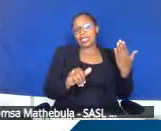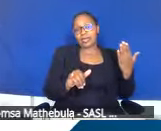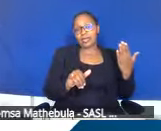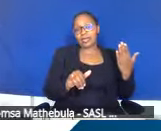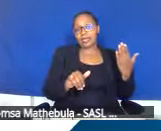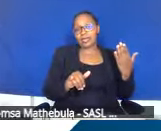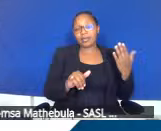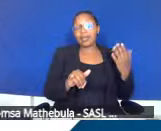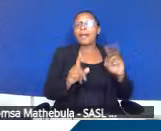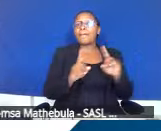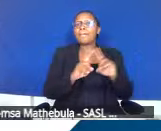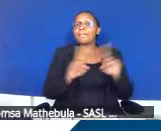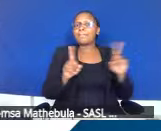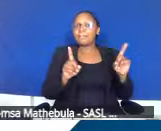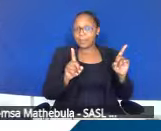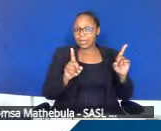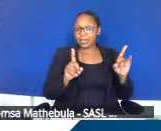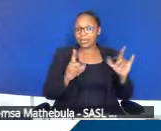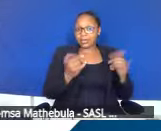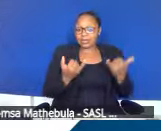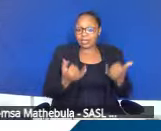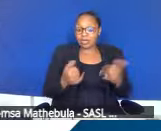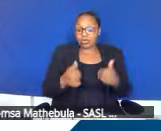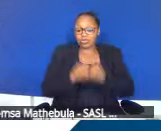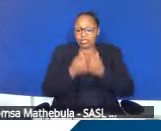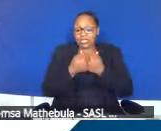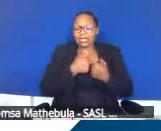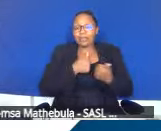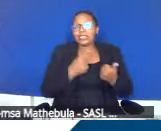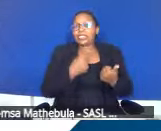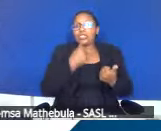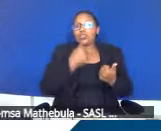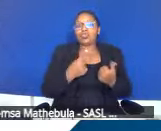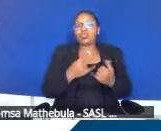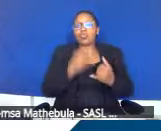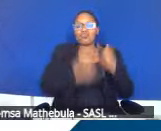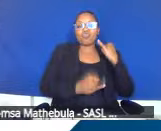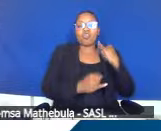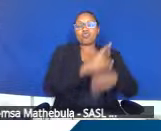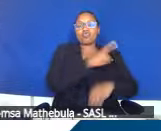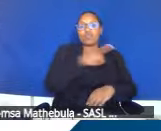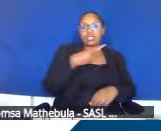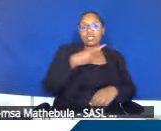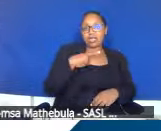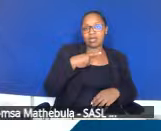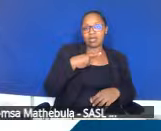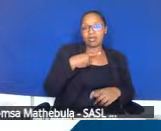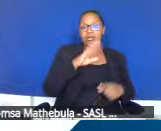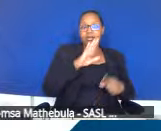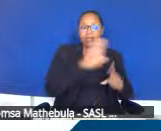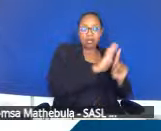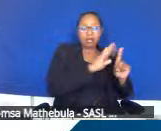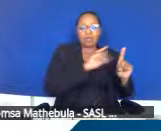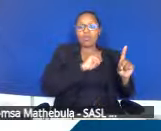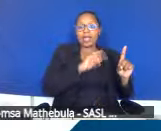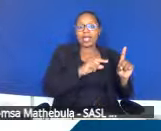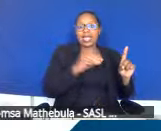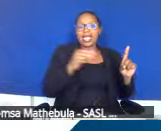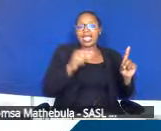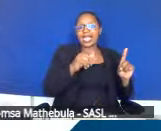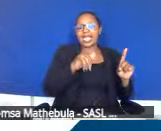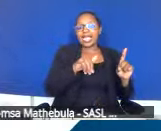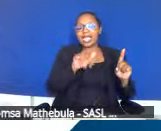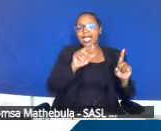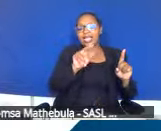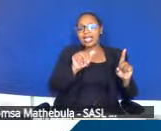Problem is that they just used the wrong doctor because diagnosed